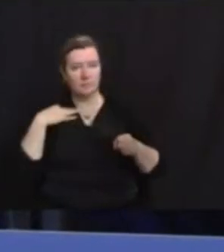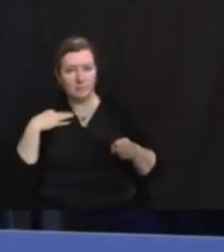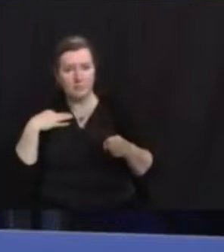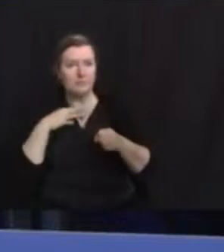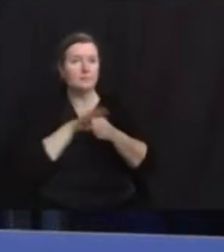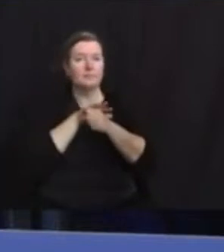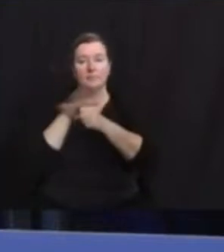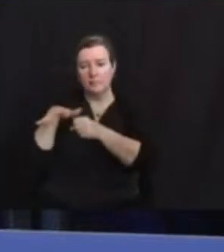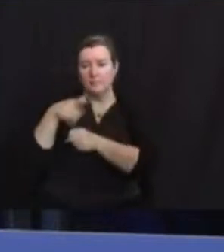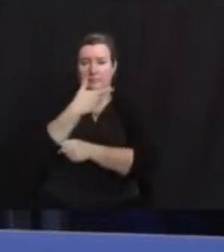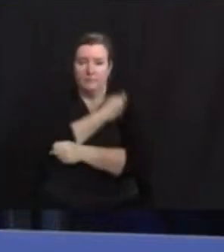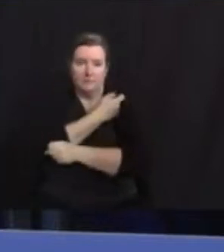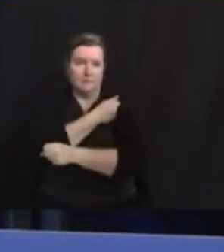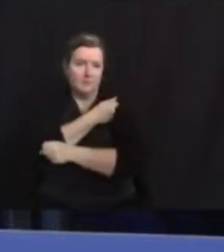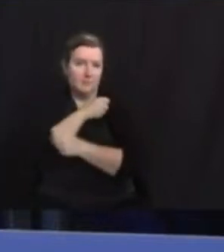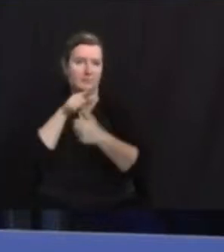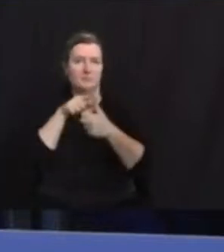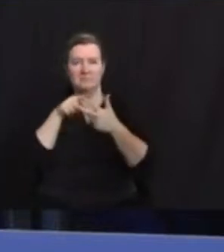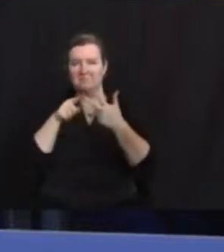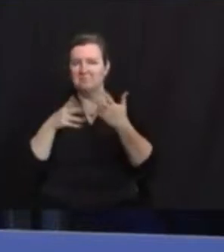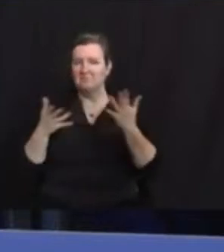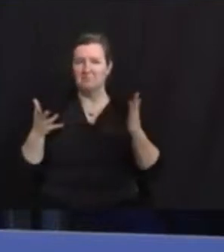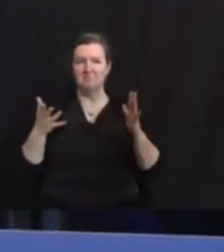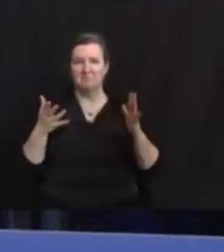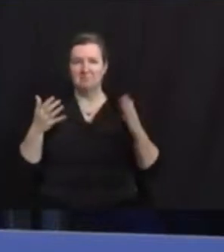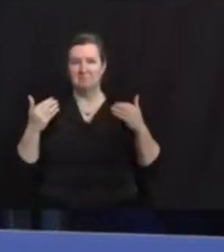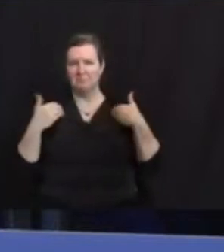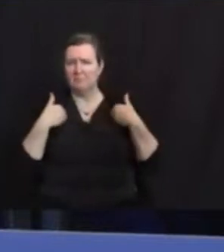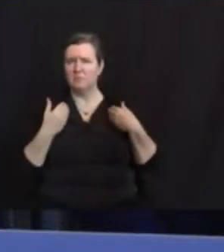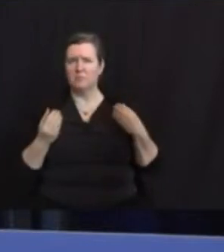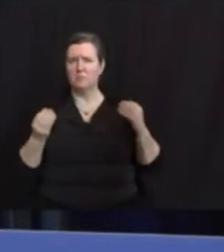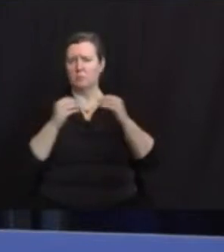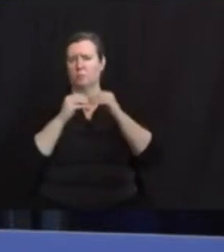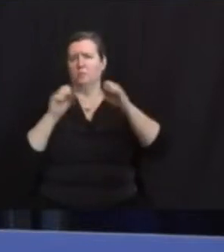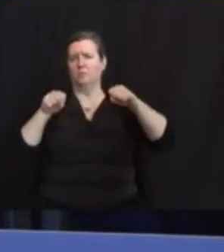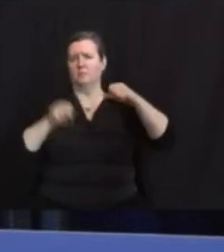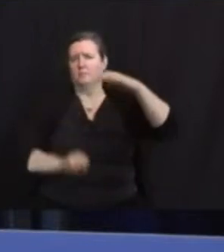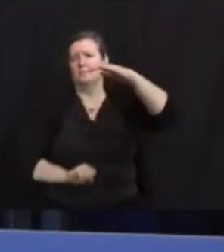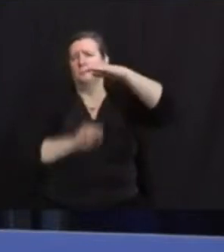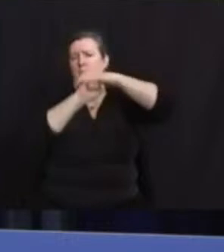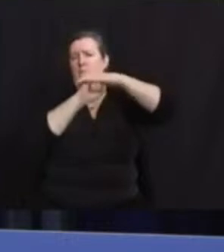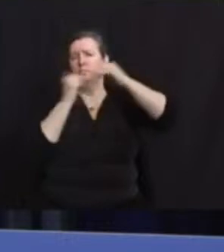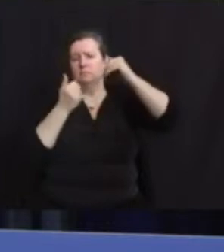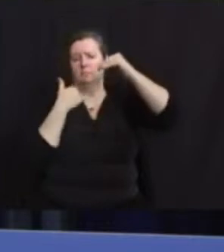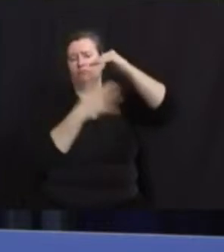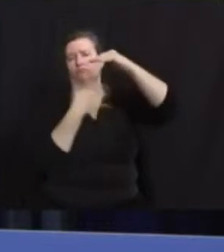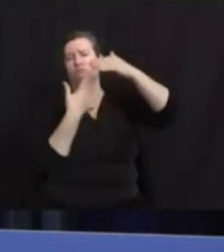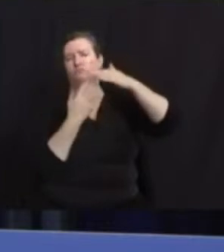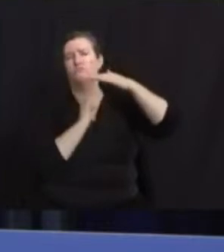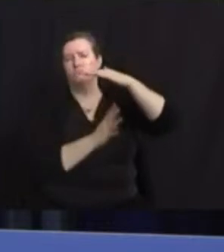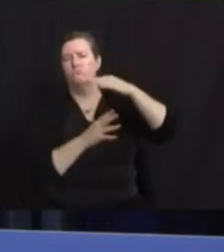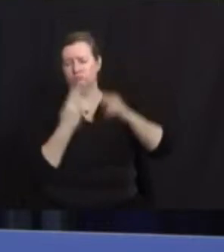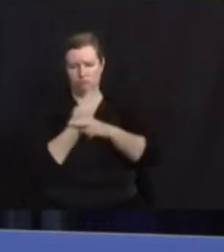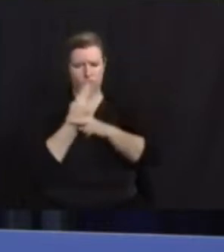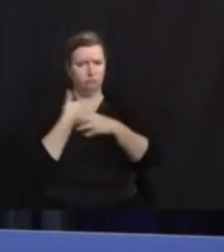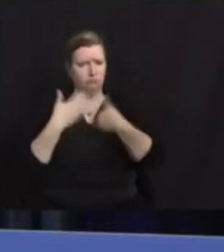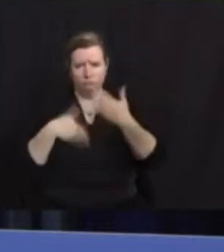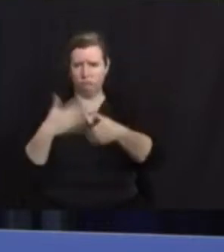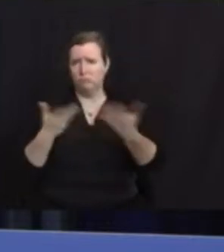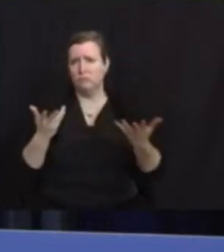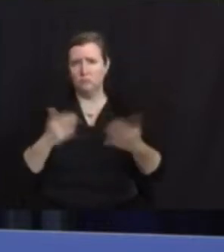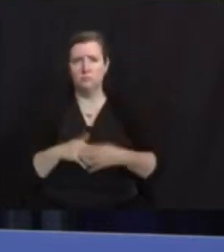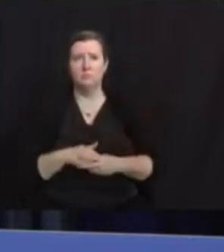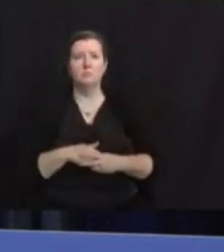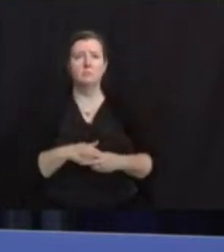the vaccine, but all of them really had, going into this contingency, plans of which days they would move these individuals over to,